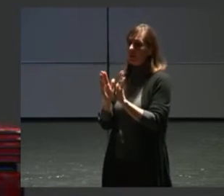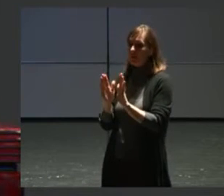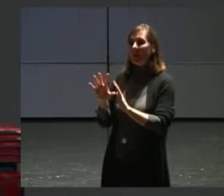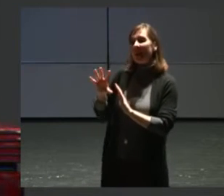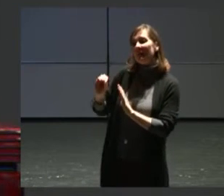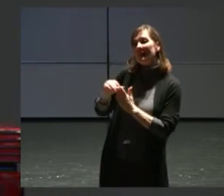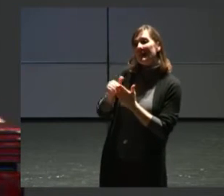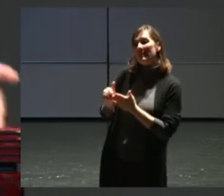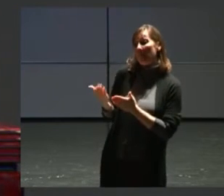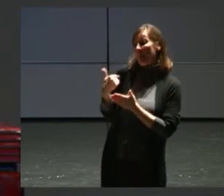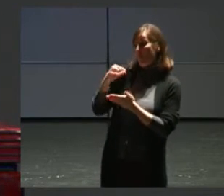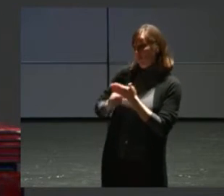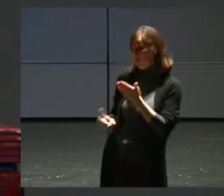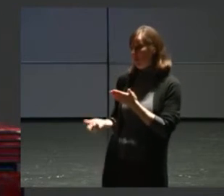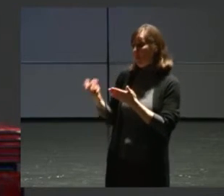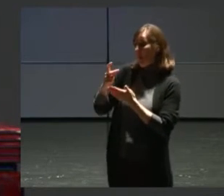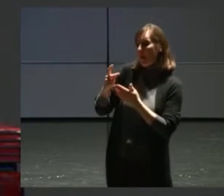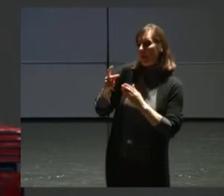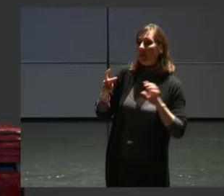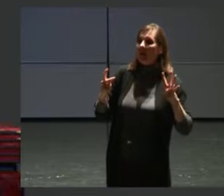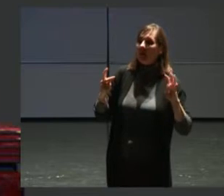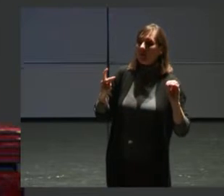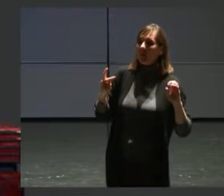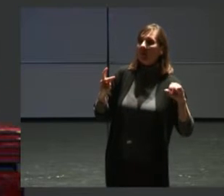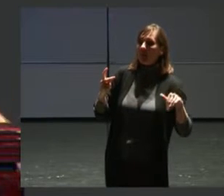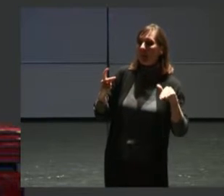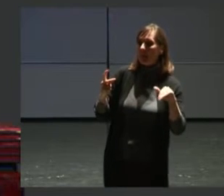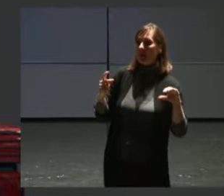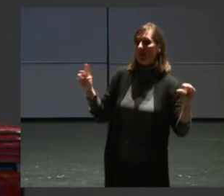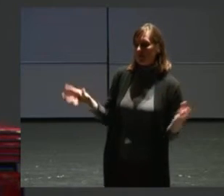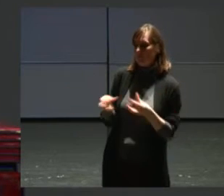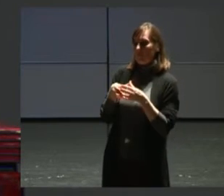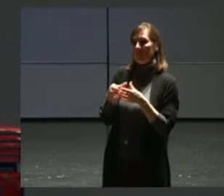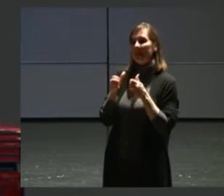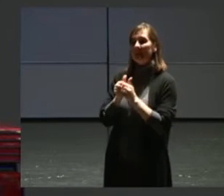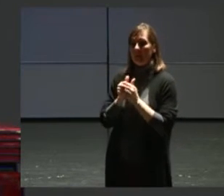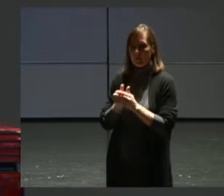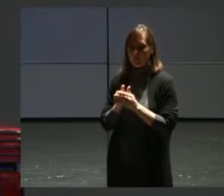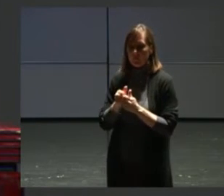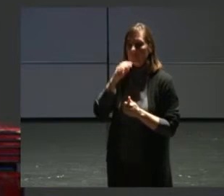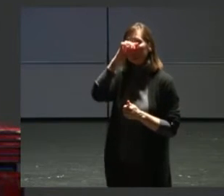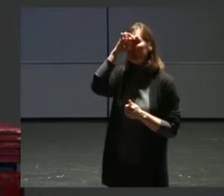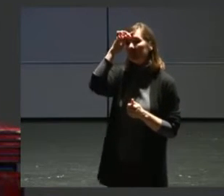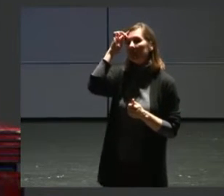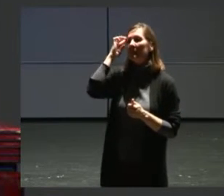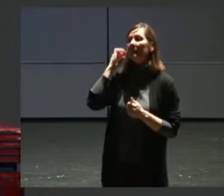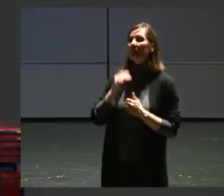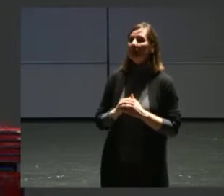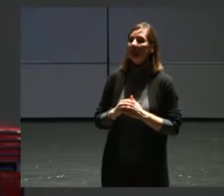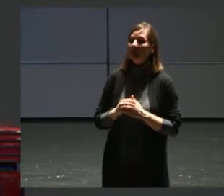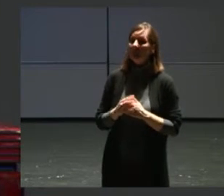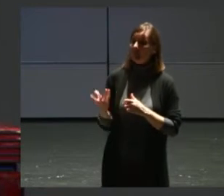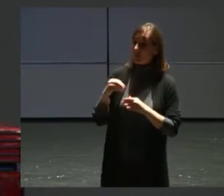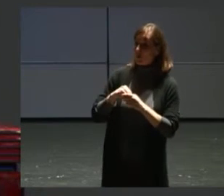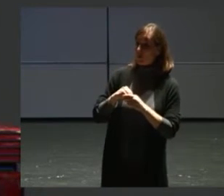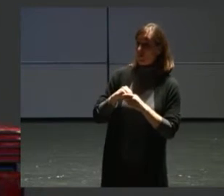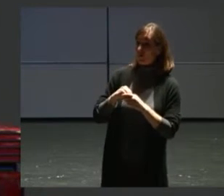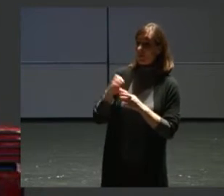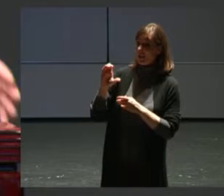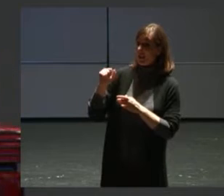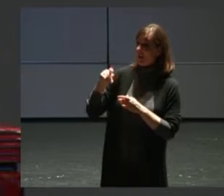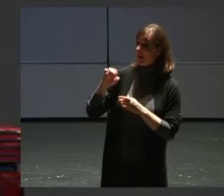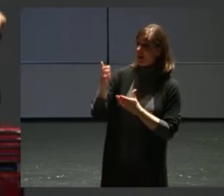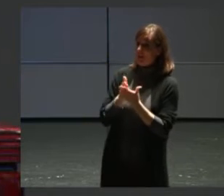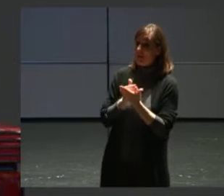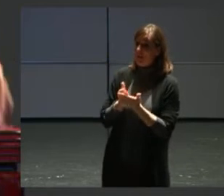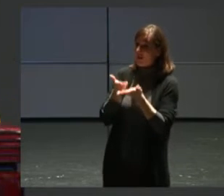as the $42.5 million operating budget. This does not include the significant request that we have for the capital budget, which will